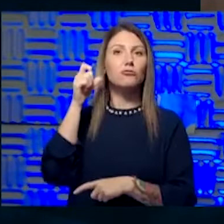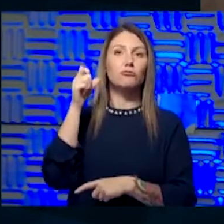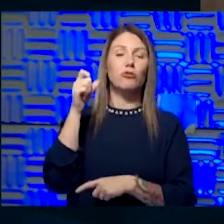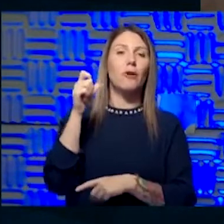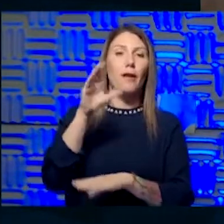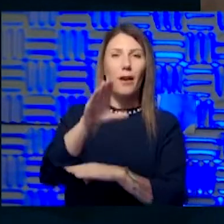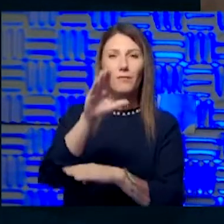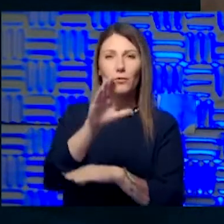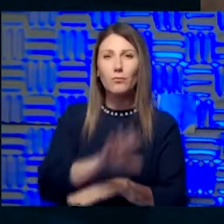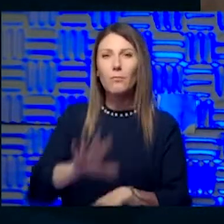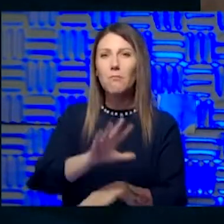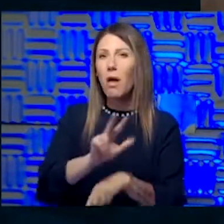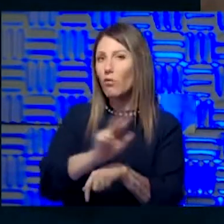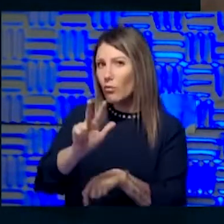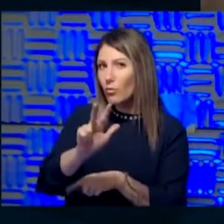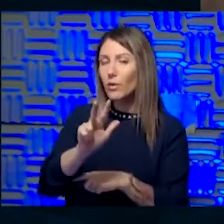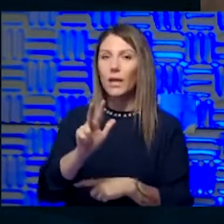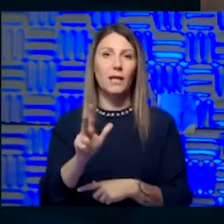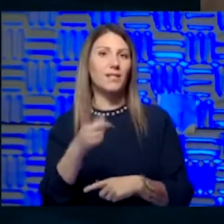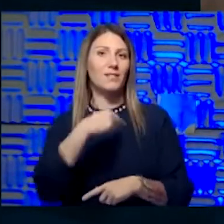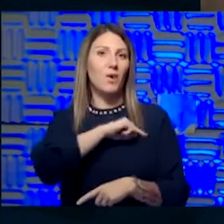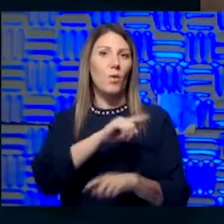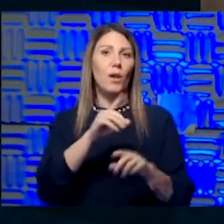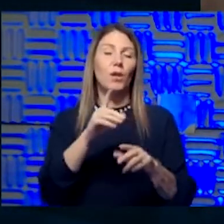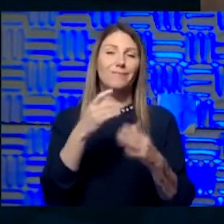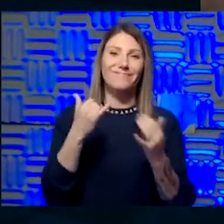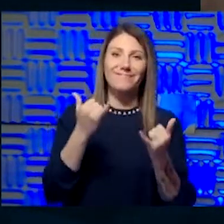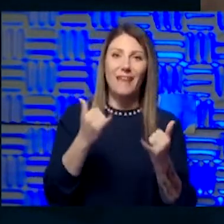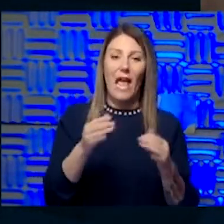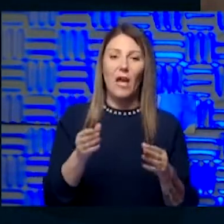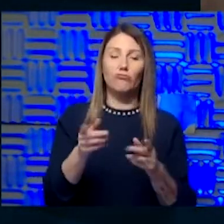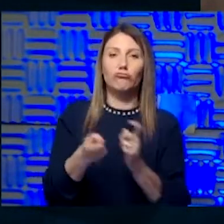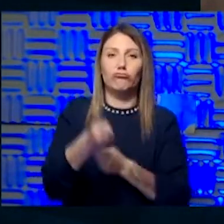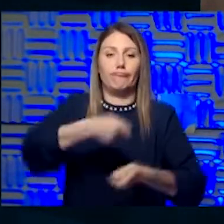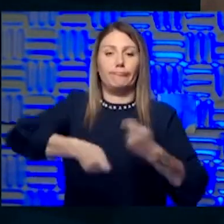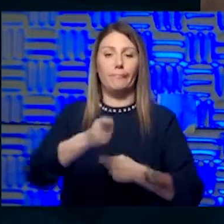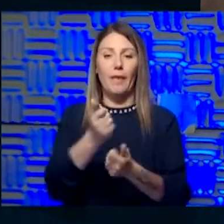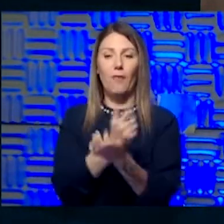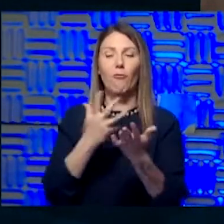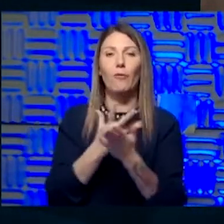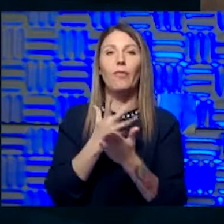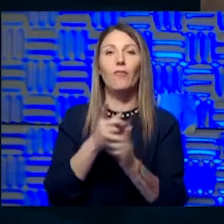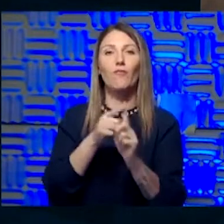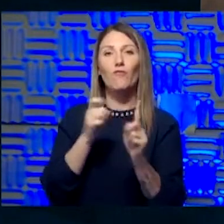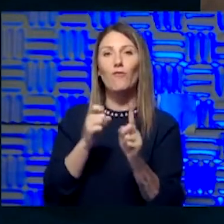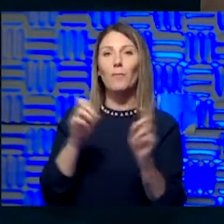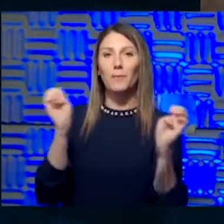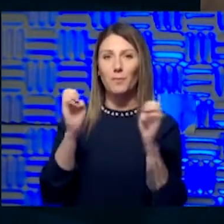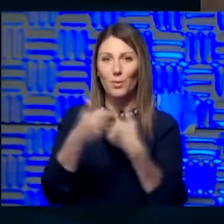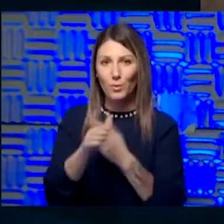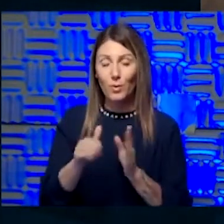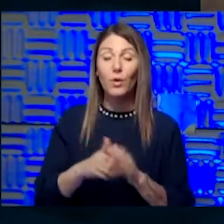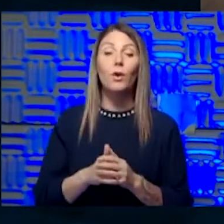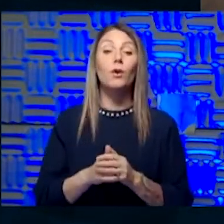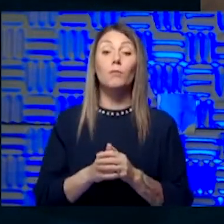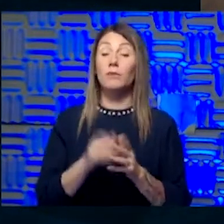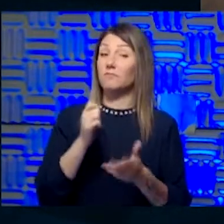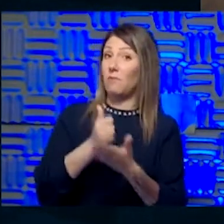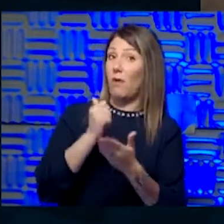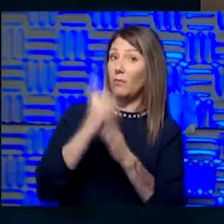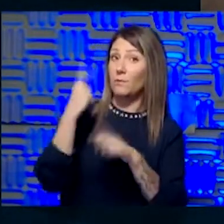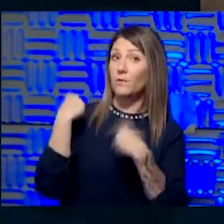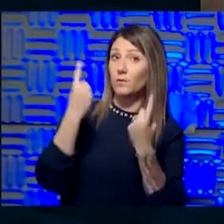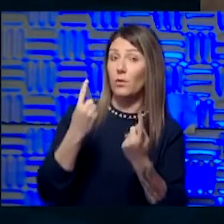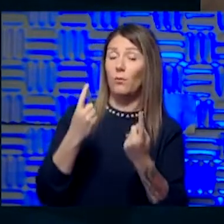that's fast enough that we're now ruling out everybody in the ED. So that has been really helpful for us so far, and will be helpful in the future